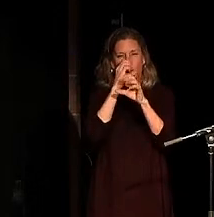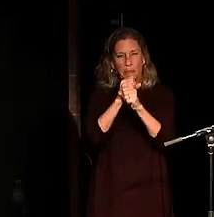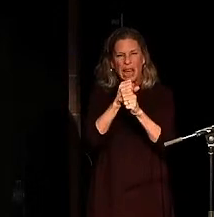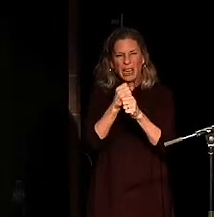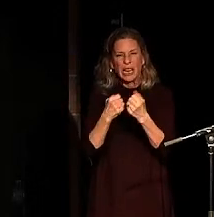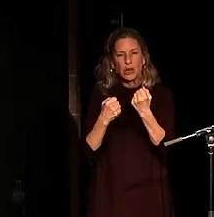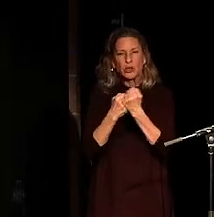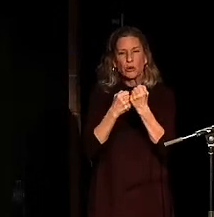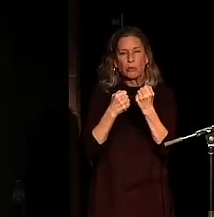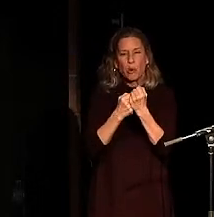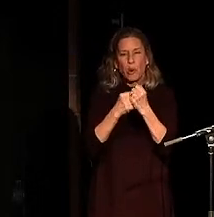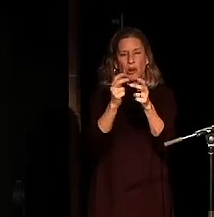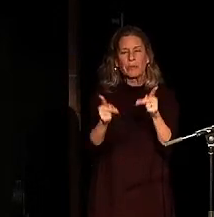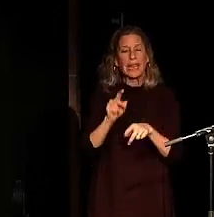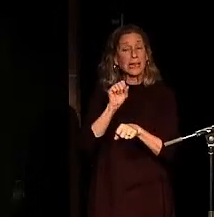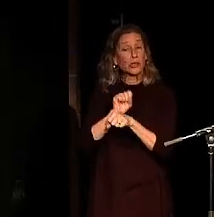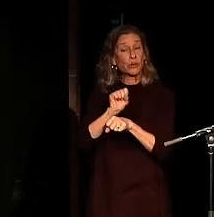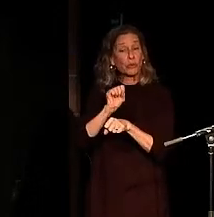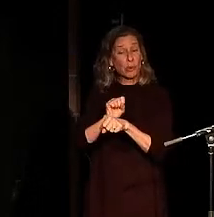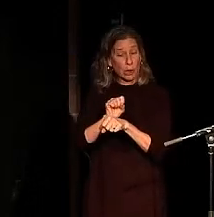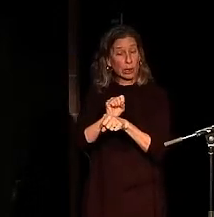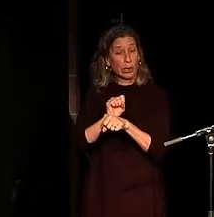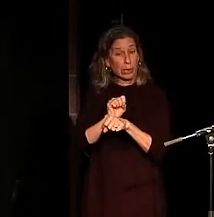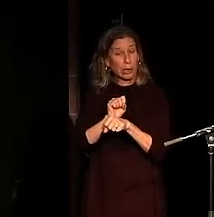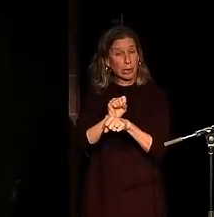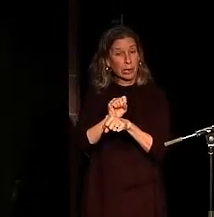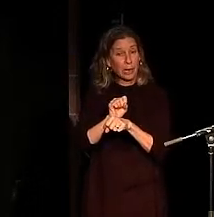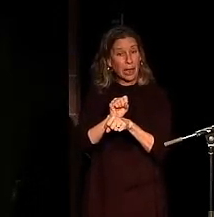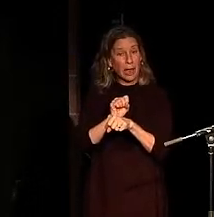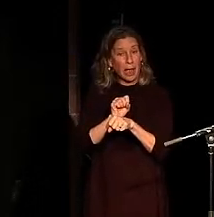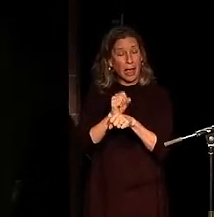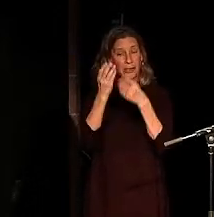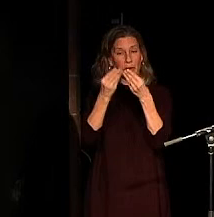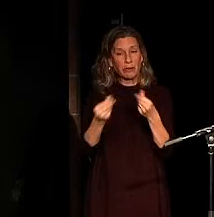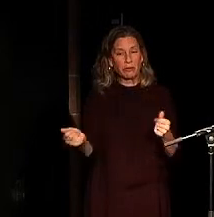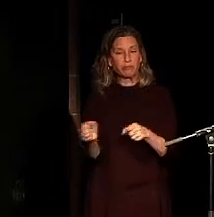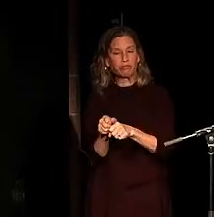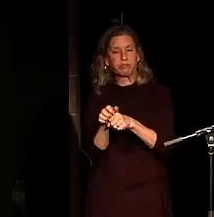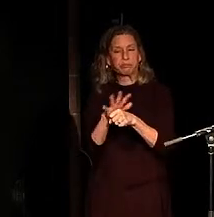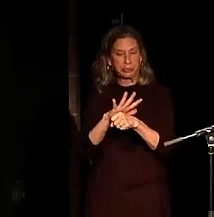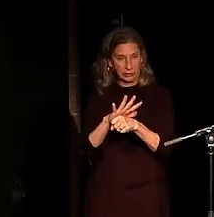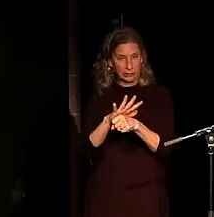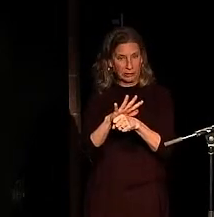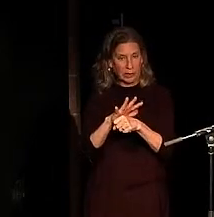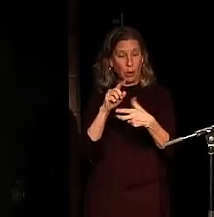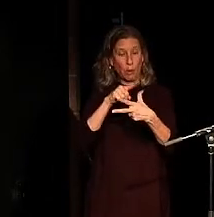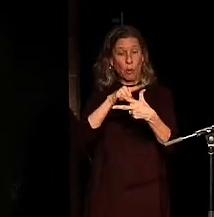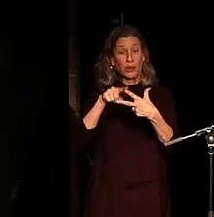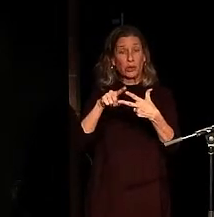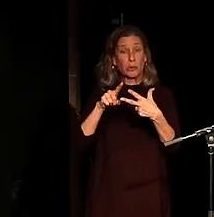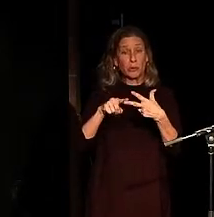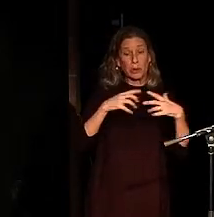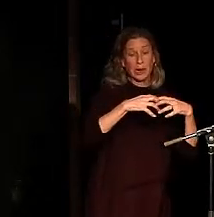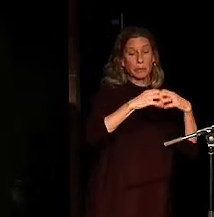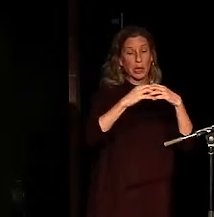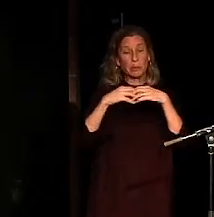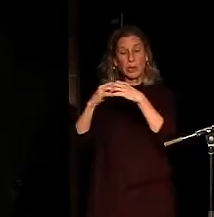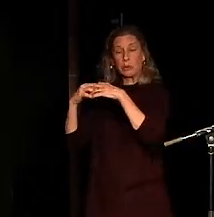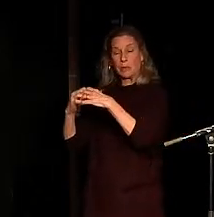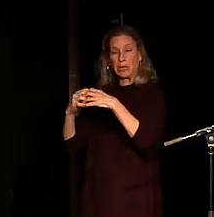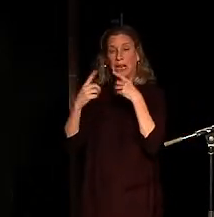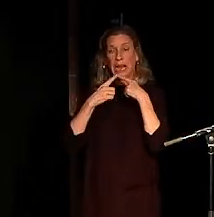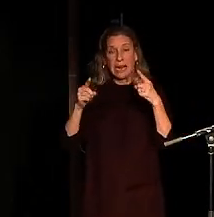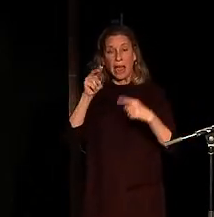supportive, attractive place to work, especially as we emerge from the pandemic. So I announced the launch of these 3 planning teams, you may recall, back in